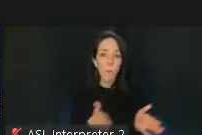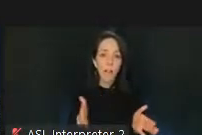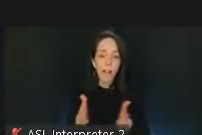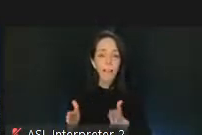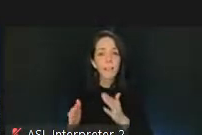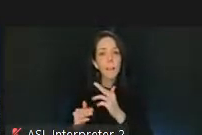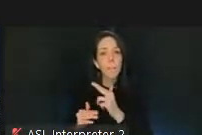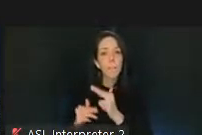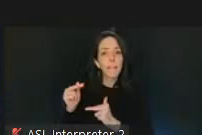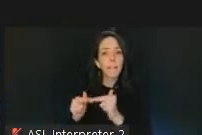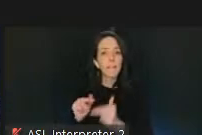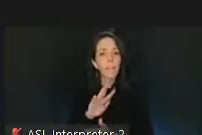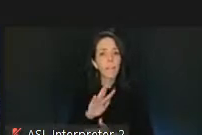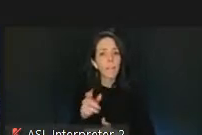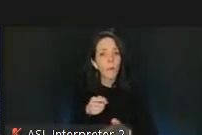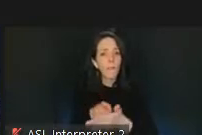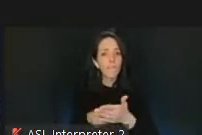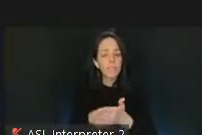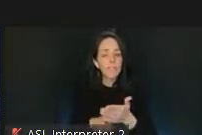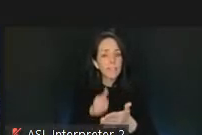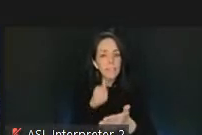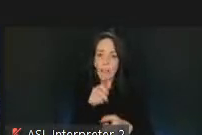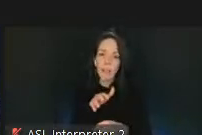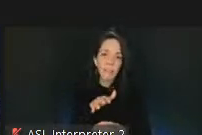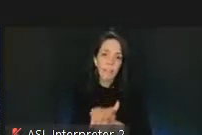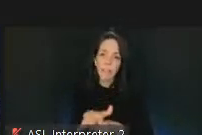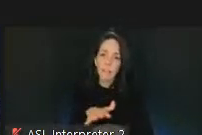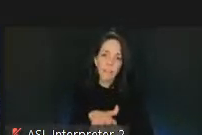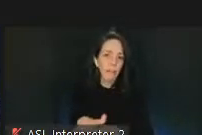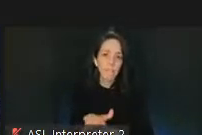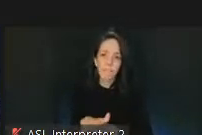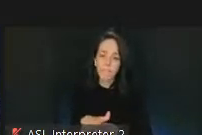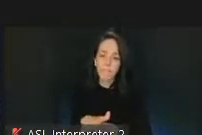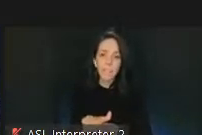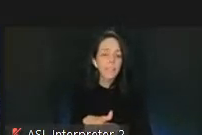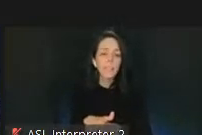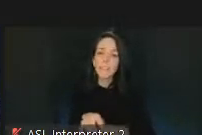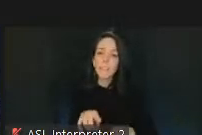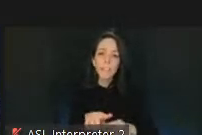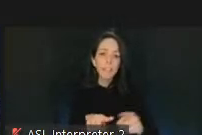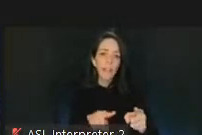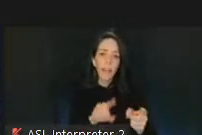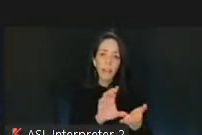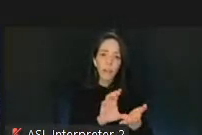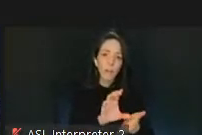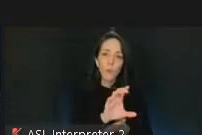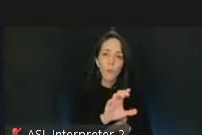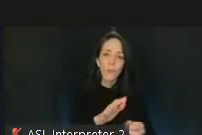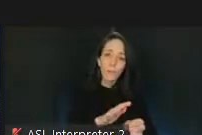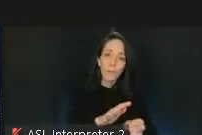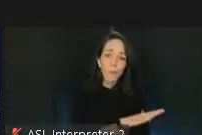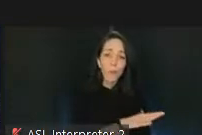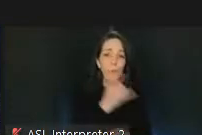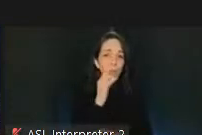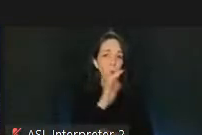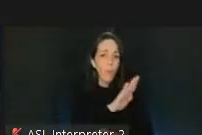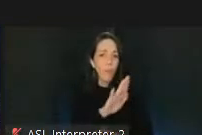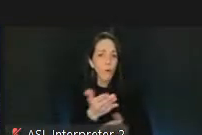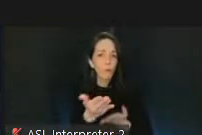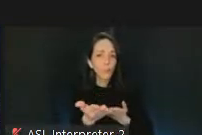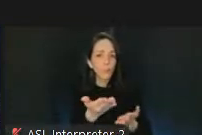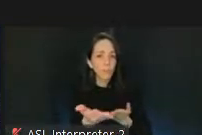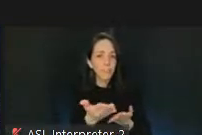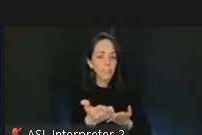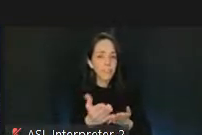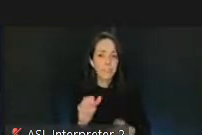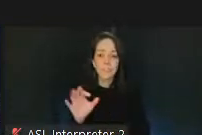are not adequate to fund these services with fees alone.